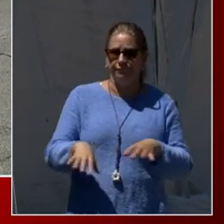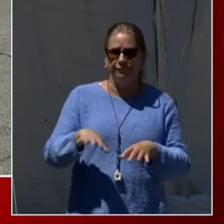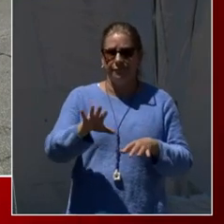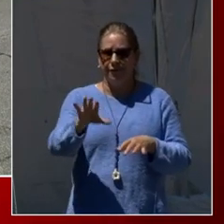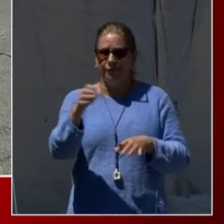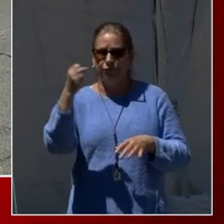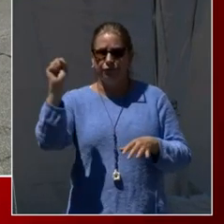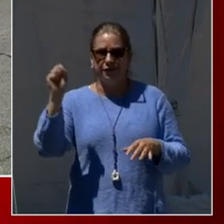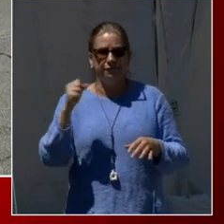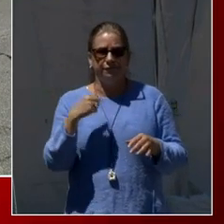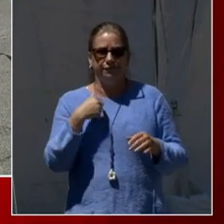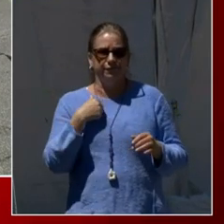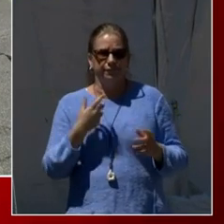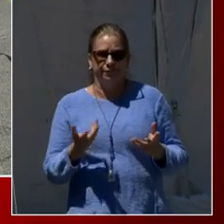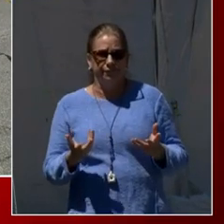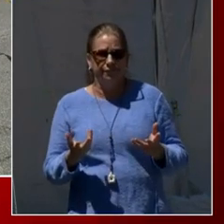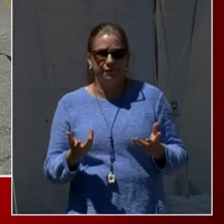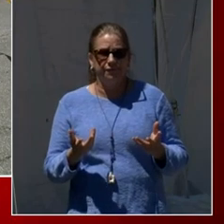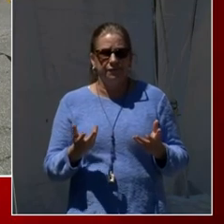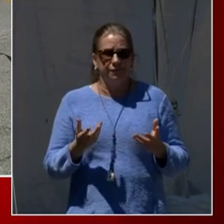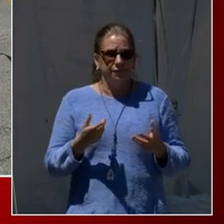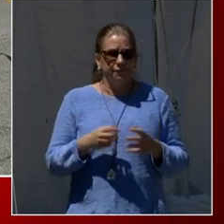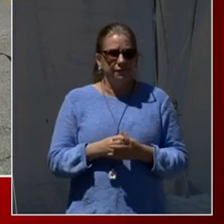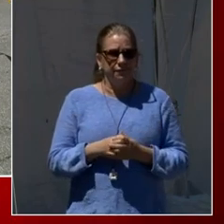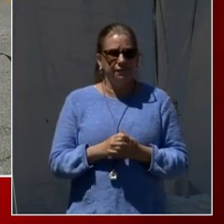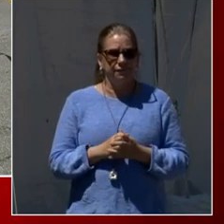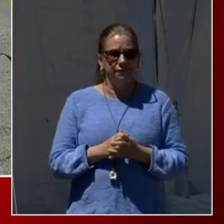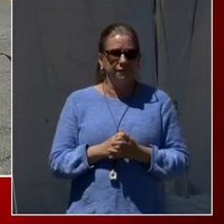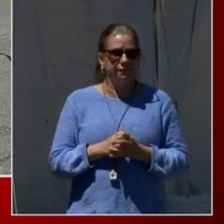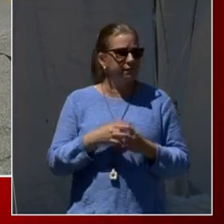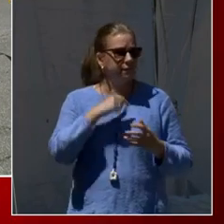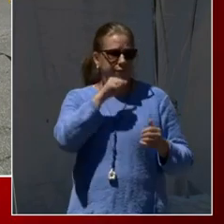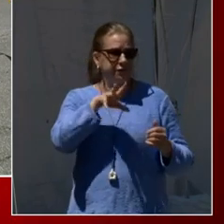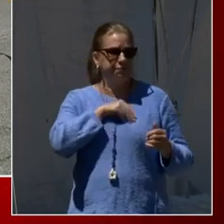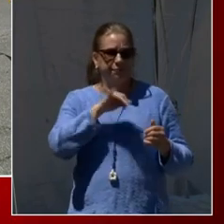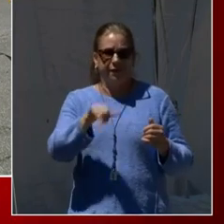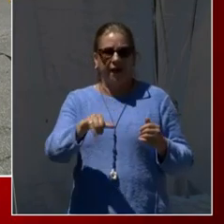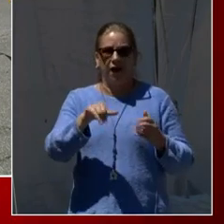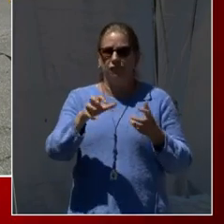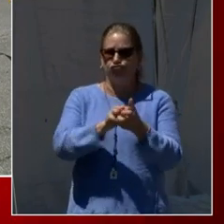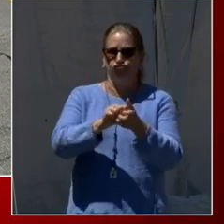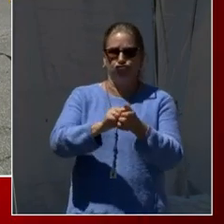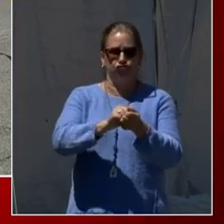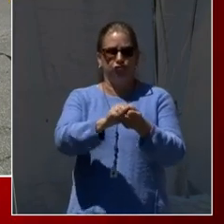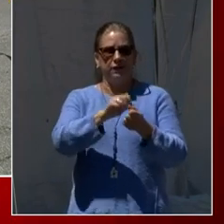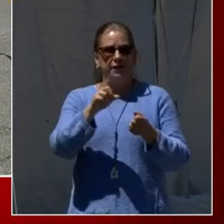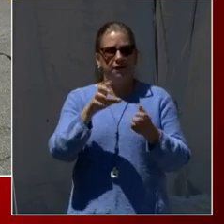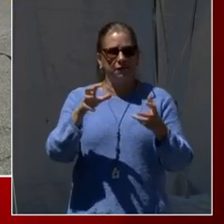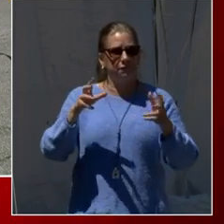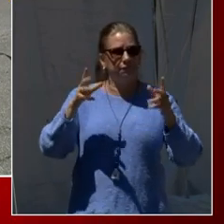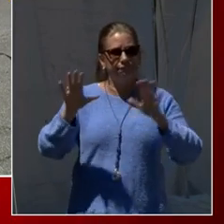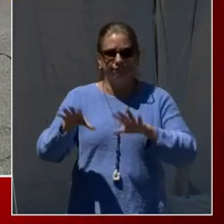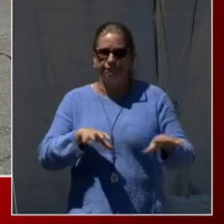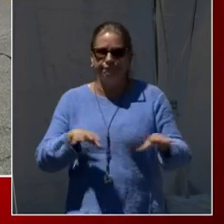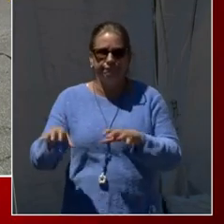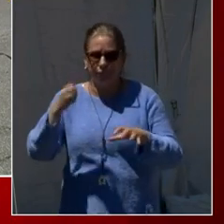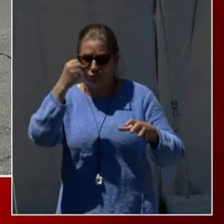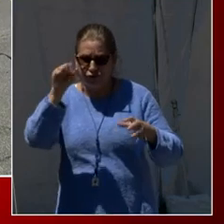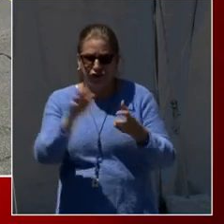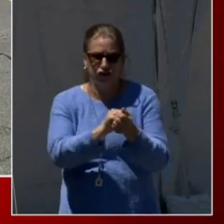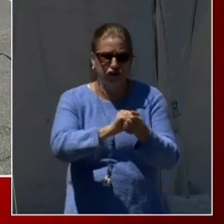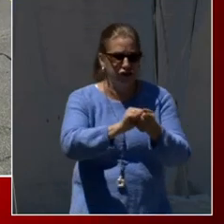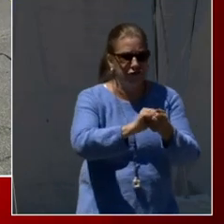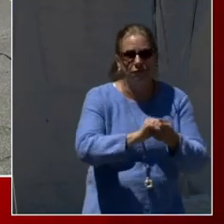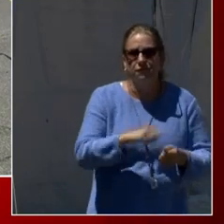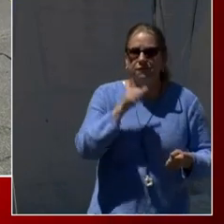destruction is intolerable. I also walked through the AFL building and had